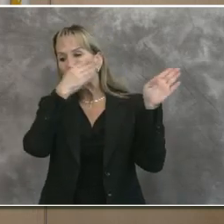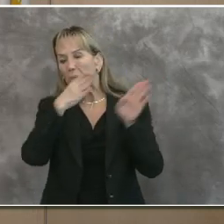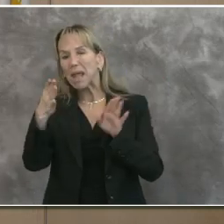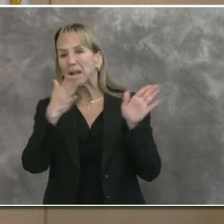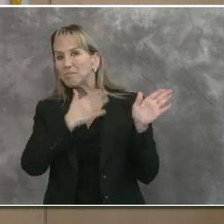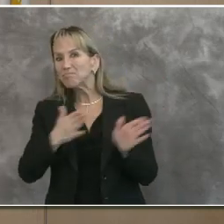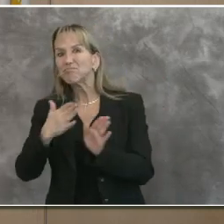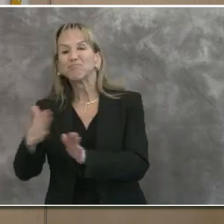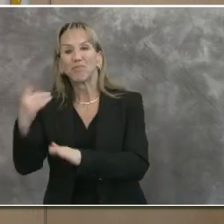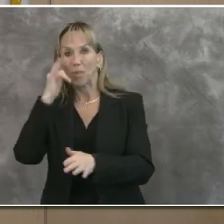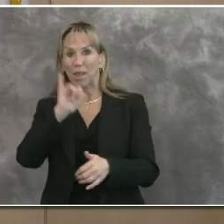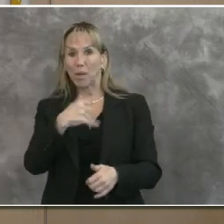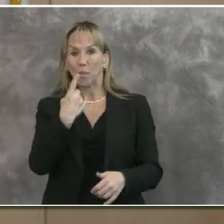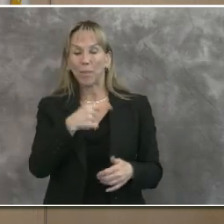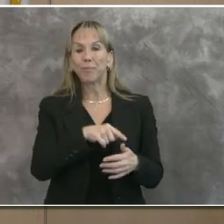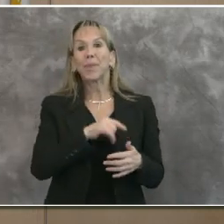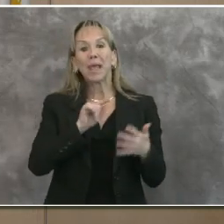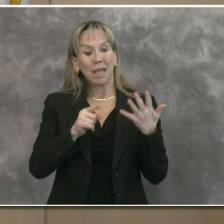is related to the